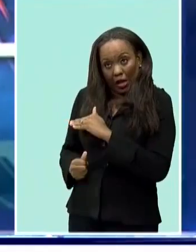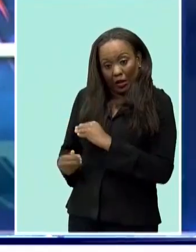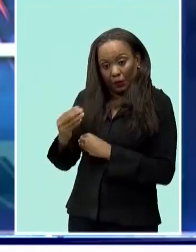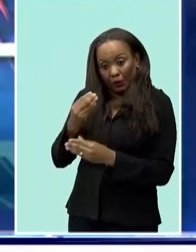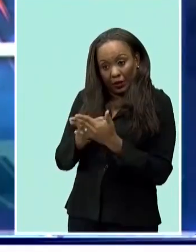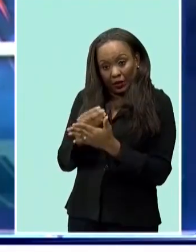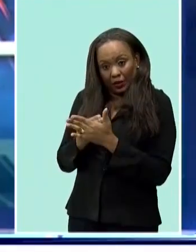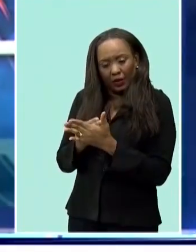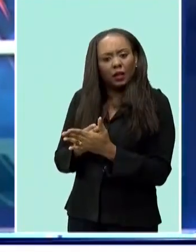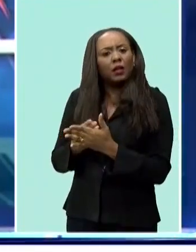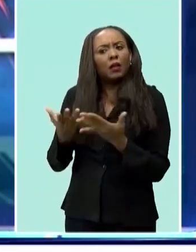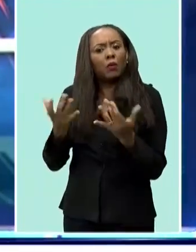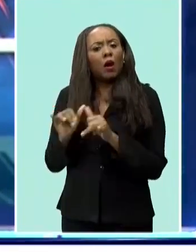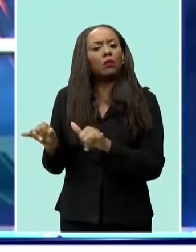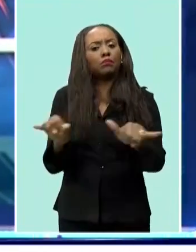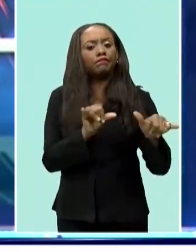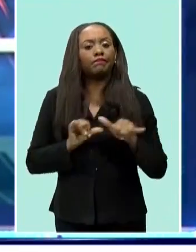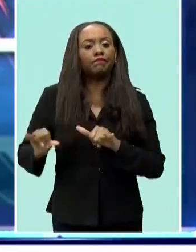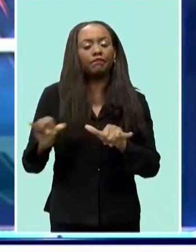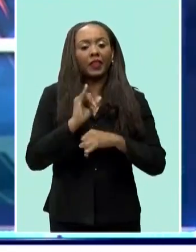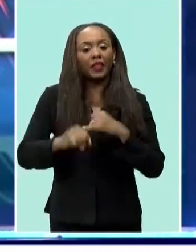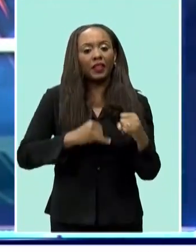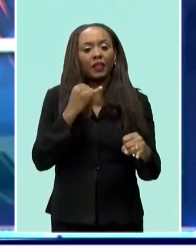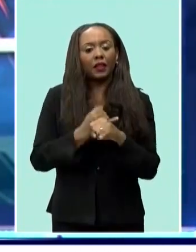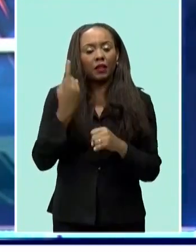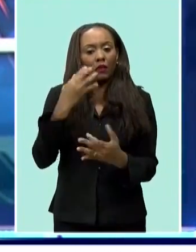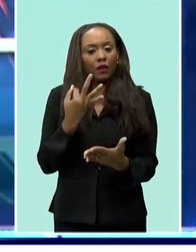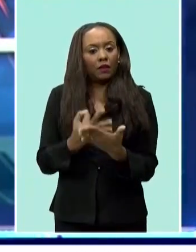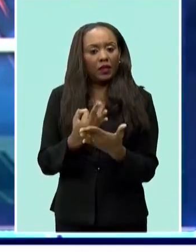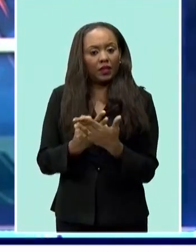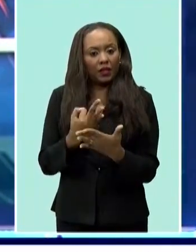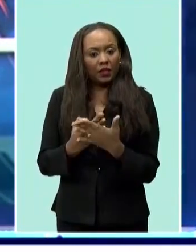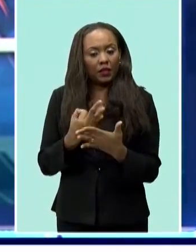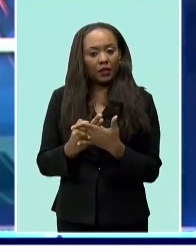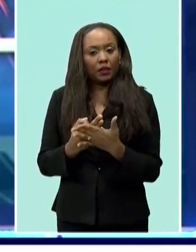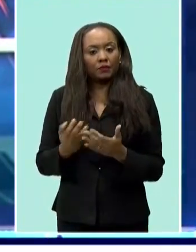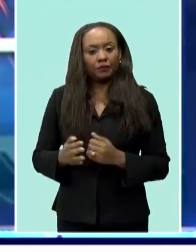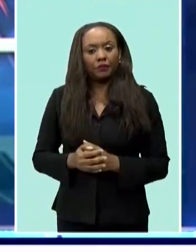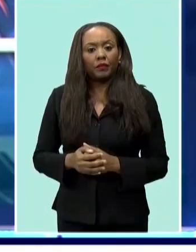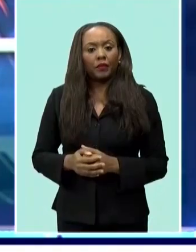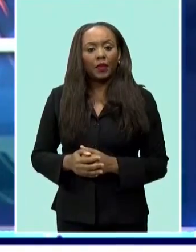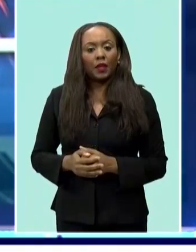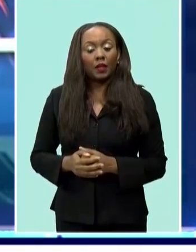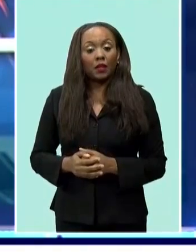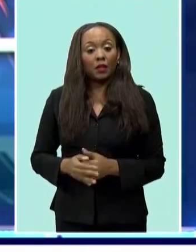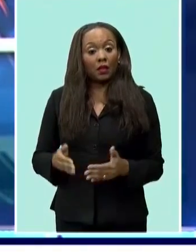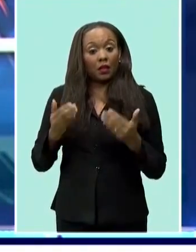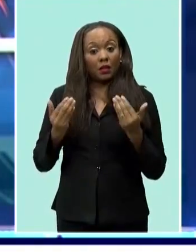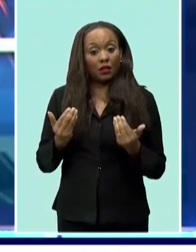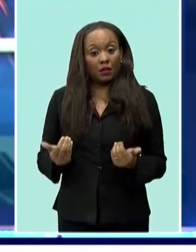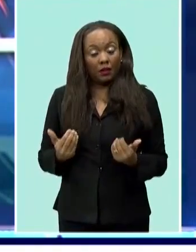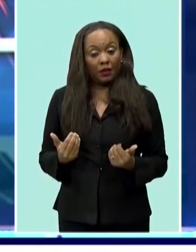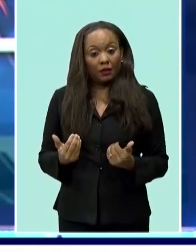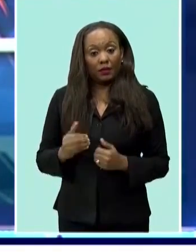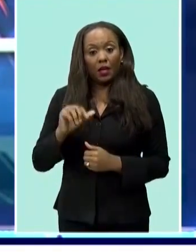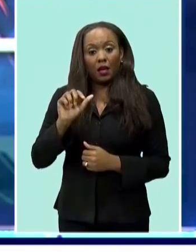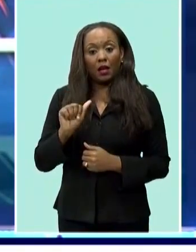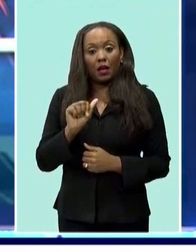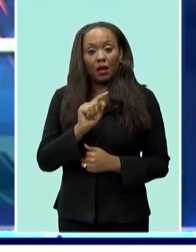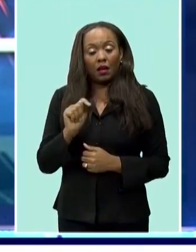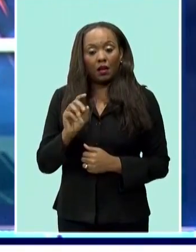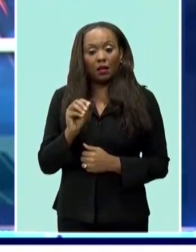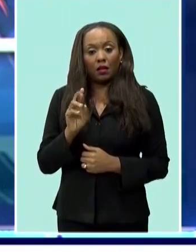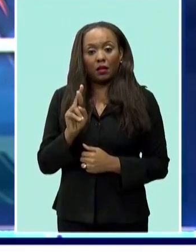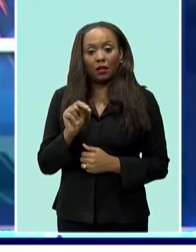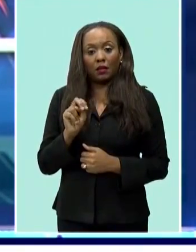meet the international standards outlined by the Financial Action Task Force. Earlier today, the Attorney General and Legal Affairs Minister Dale Marshall